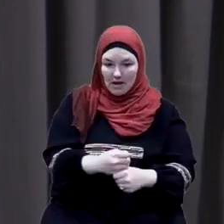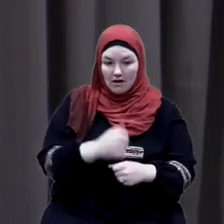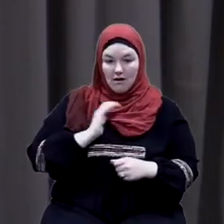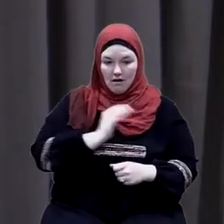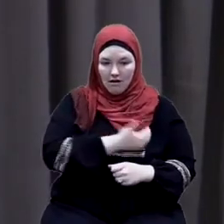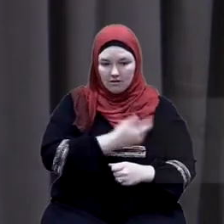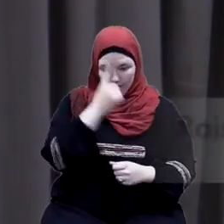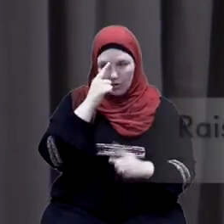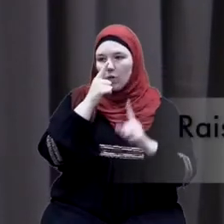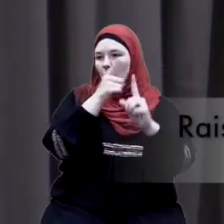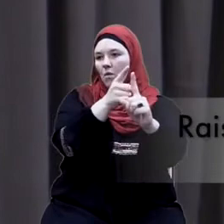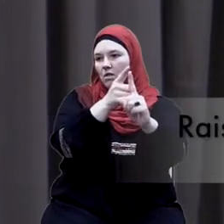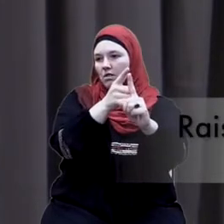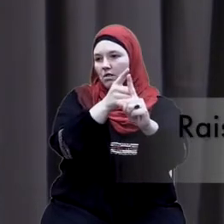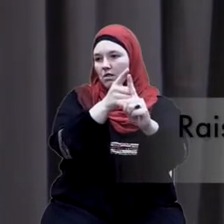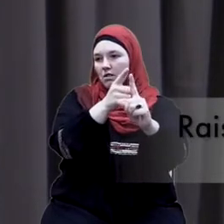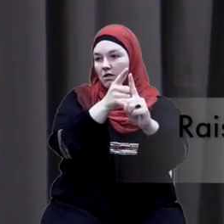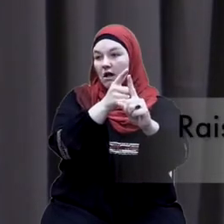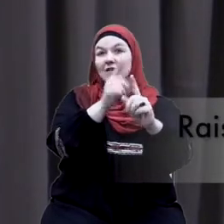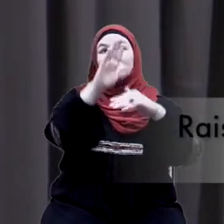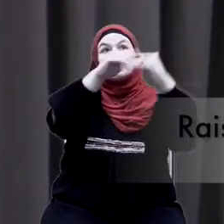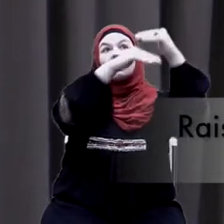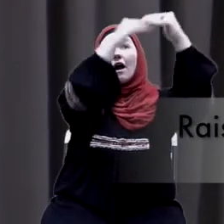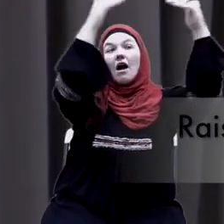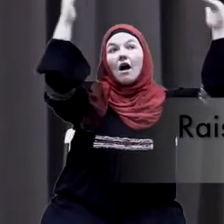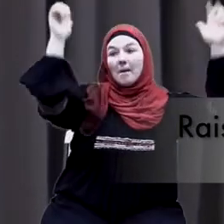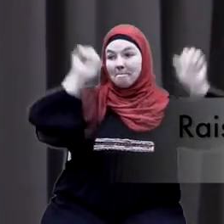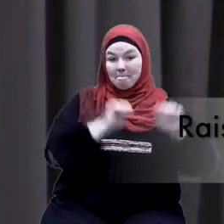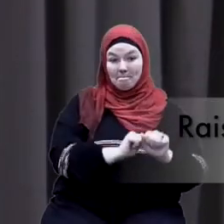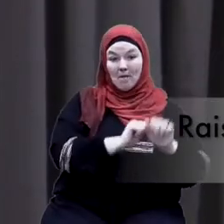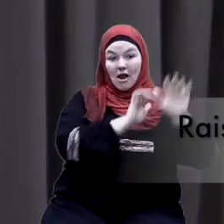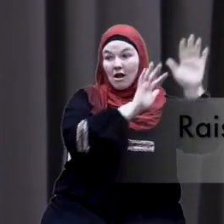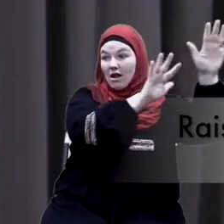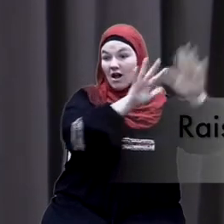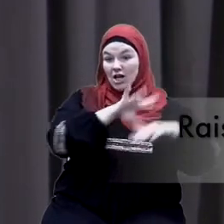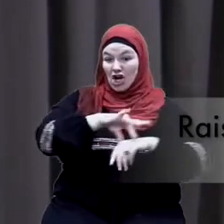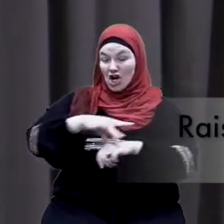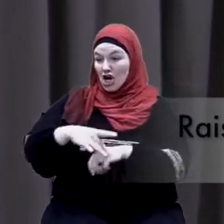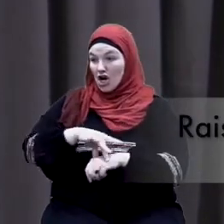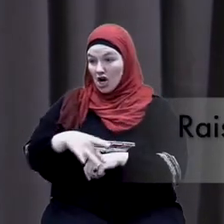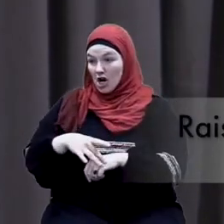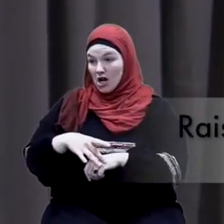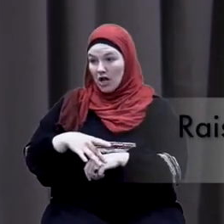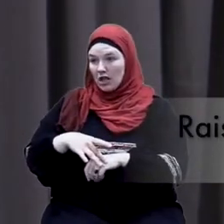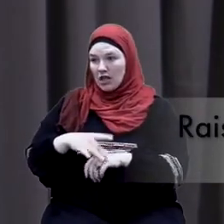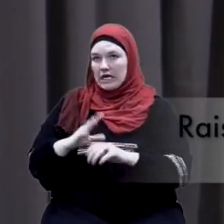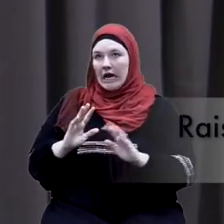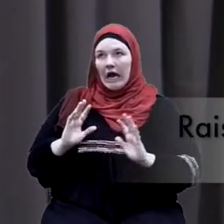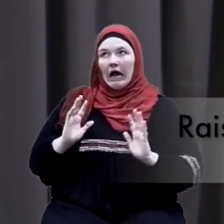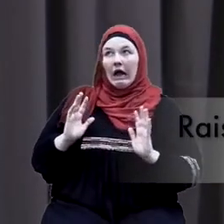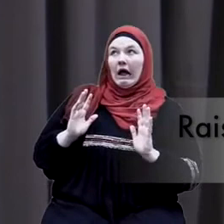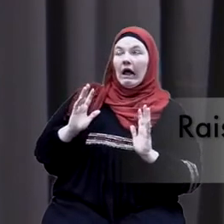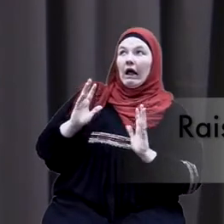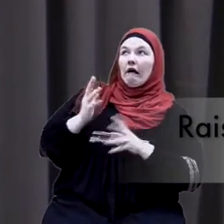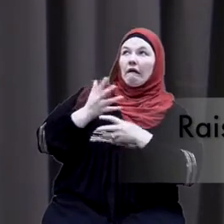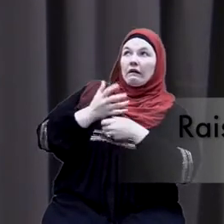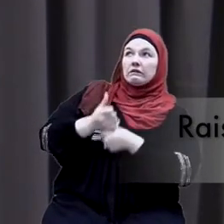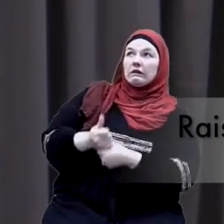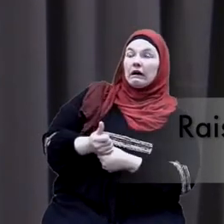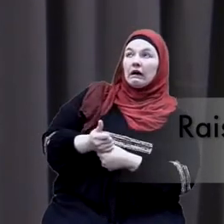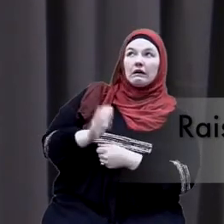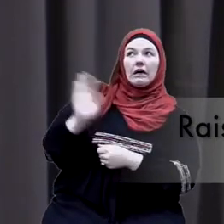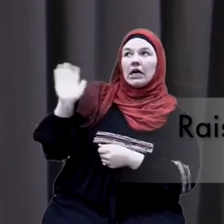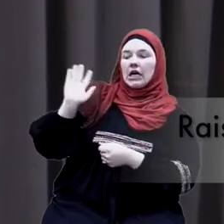mission. Mountains, skies, and the earth have refused to carry